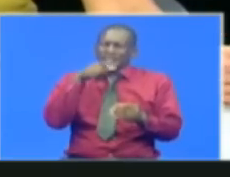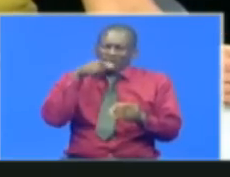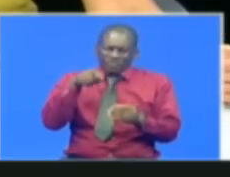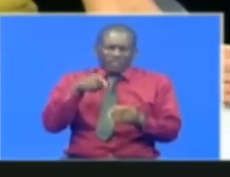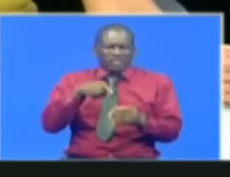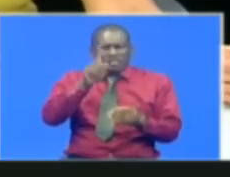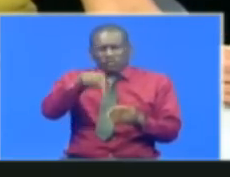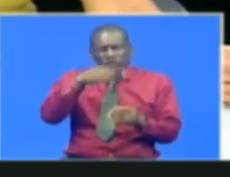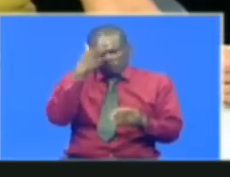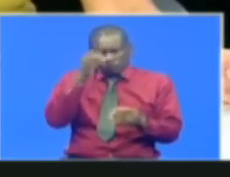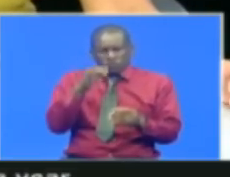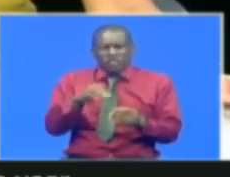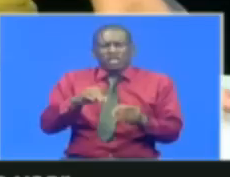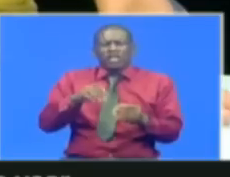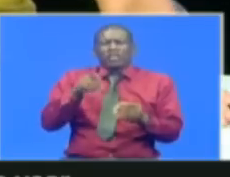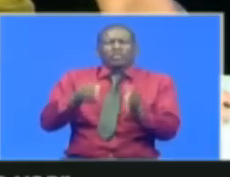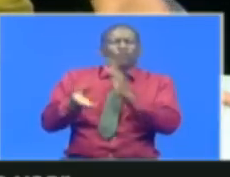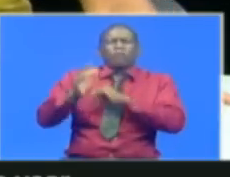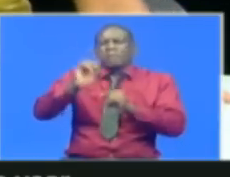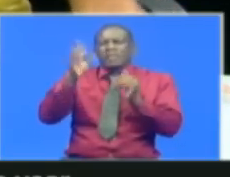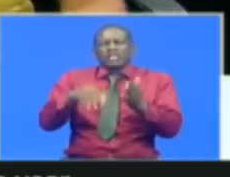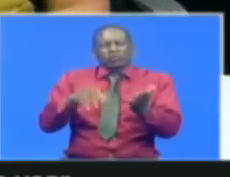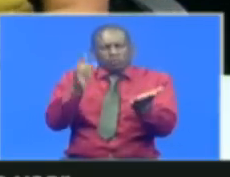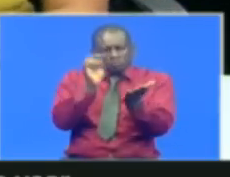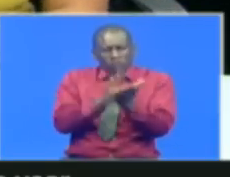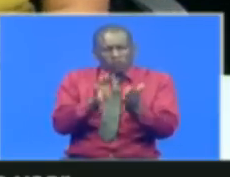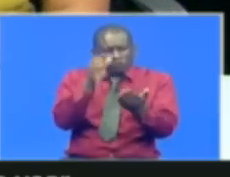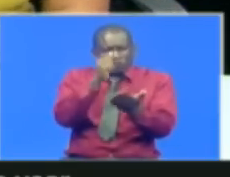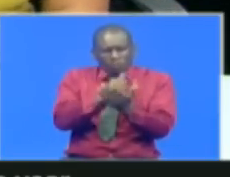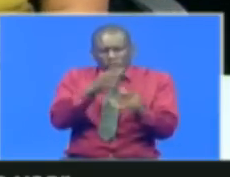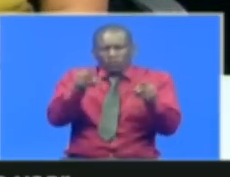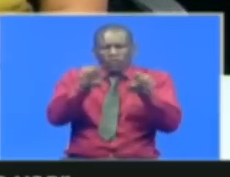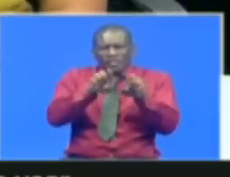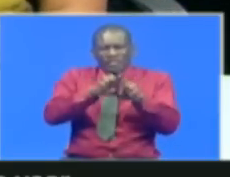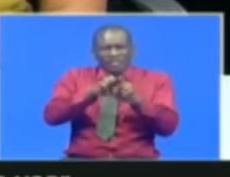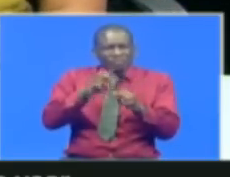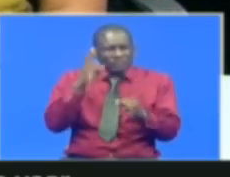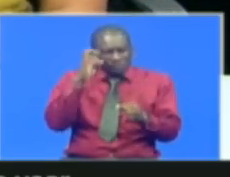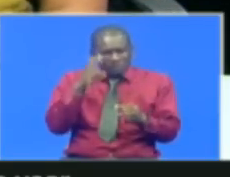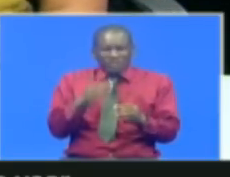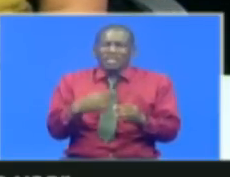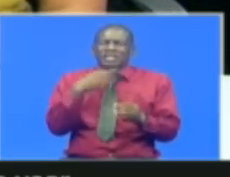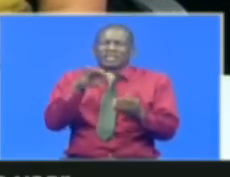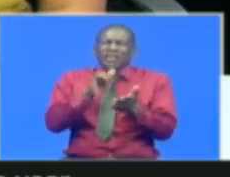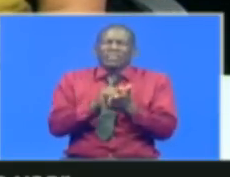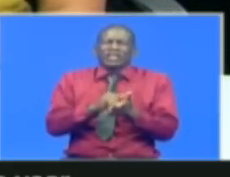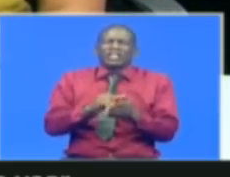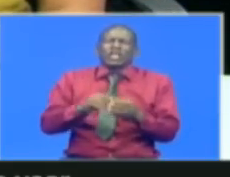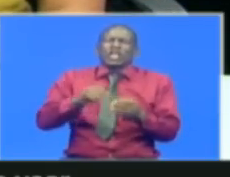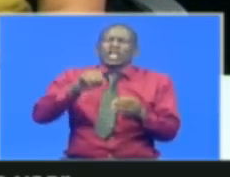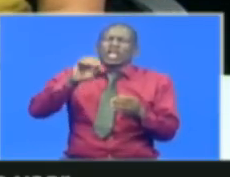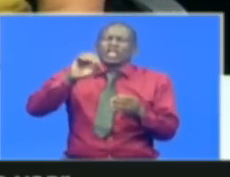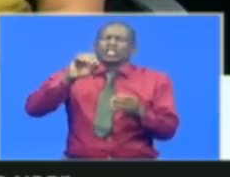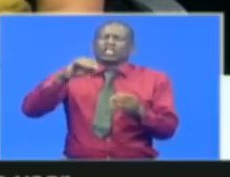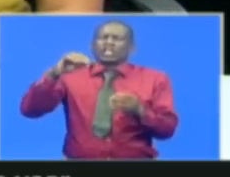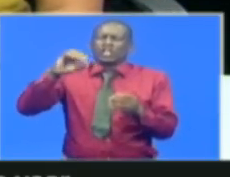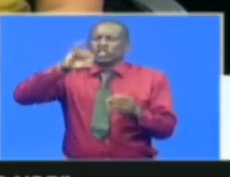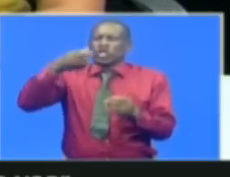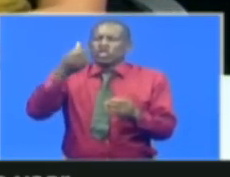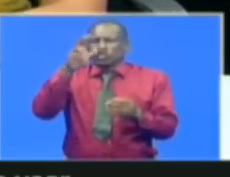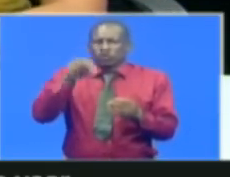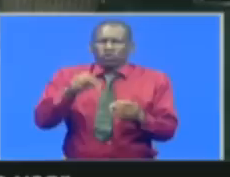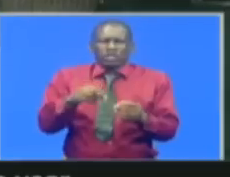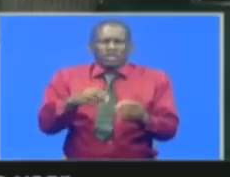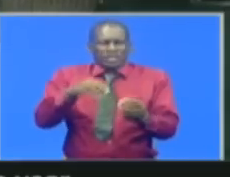very allegations. She also says former ethics PS John Githongo's claims were not defamatory, and she supports the move to appeal the